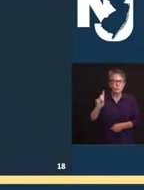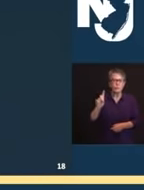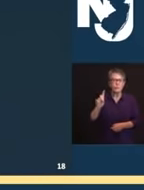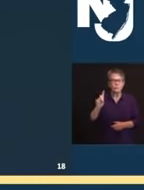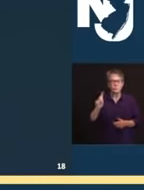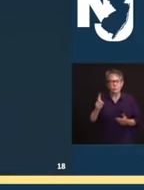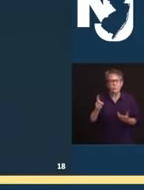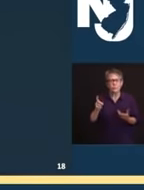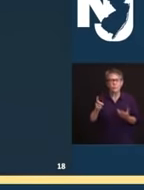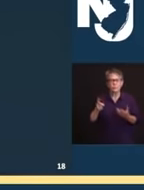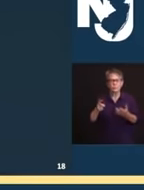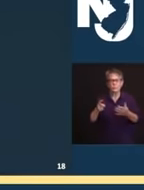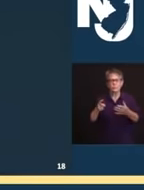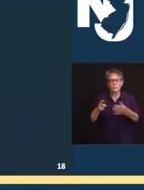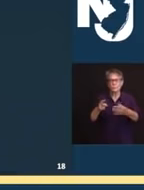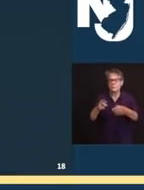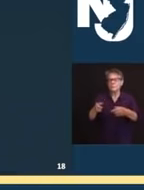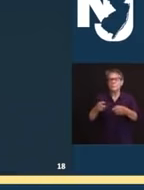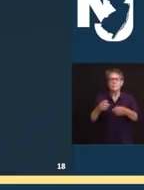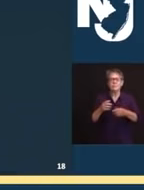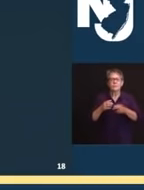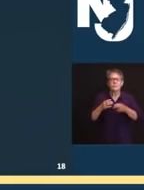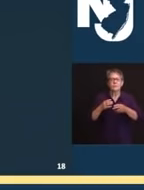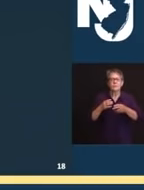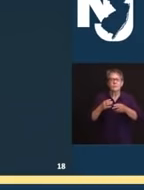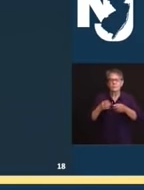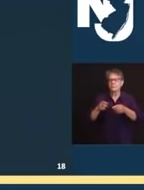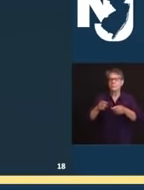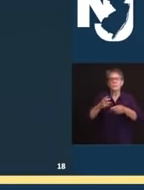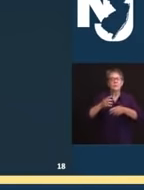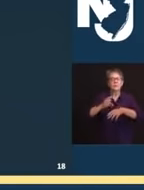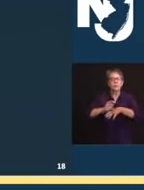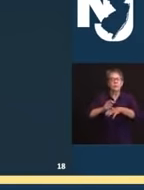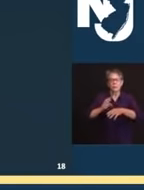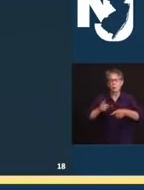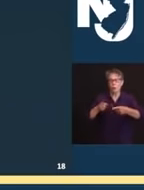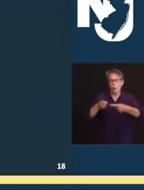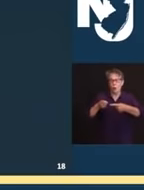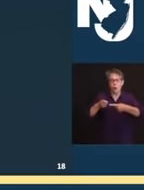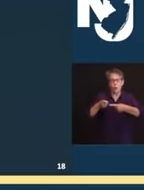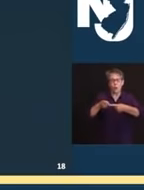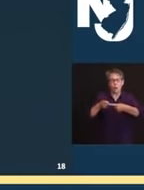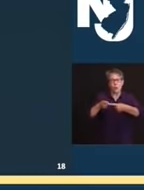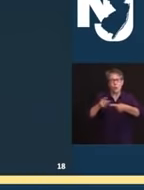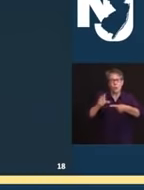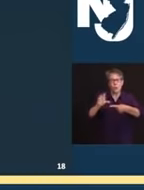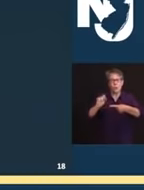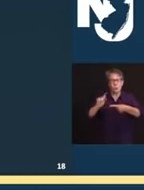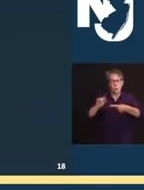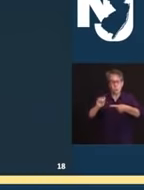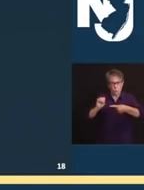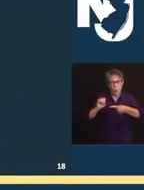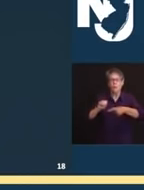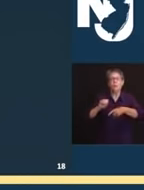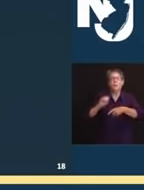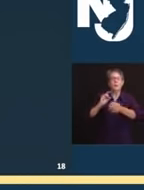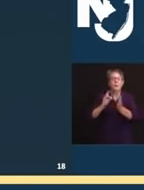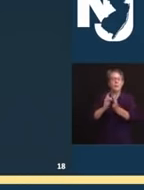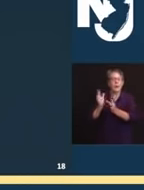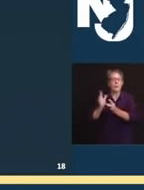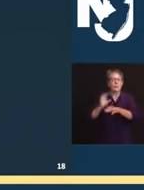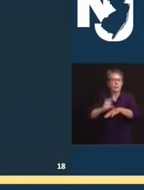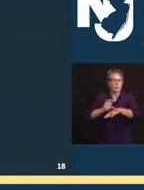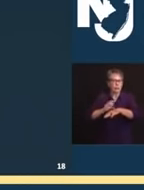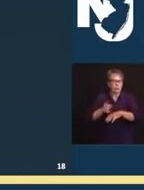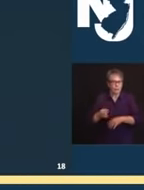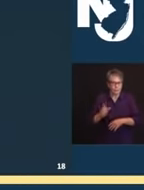Spanish-speaking community, including, by the way, an arts center and the first American Heritage Girls Scouting troop in New Jersey. From